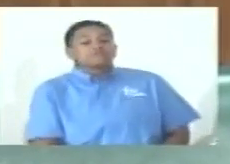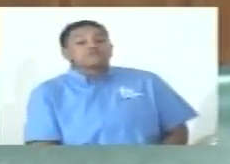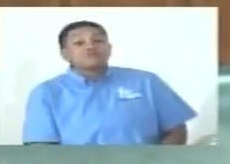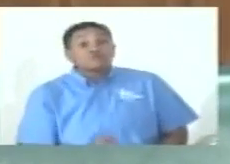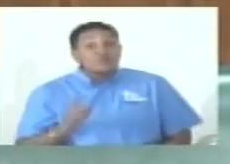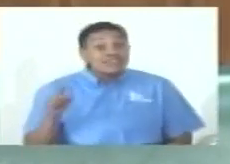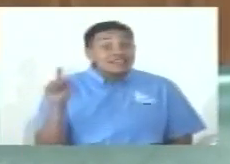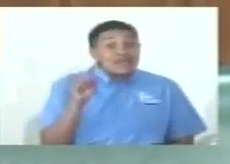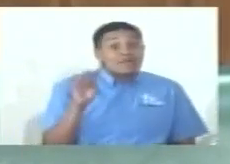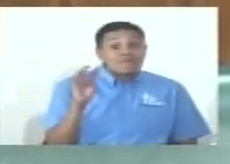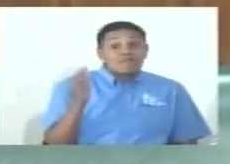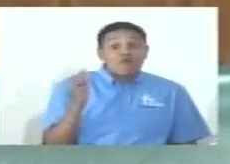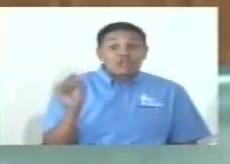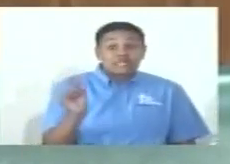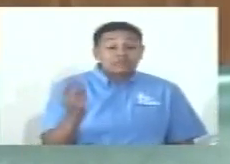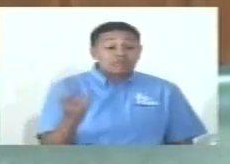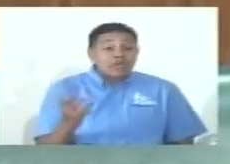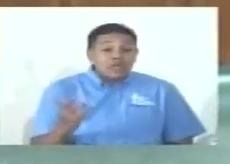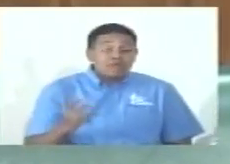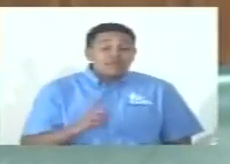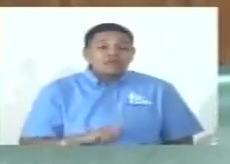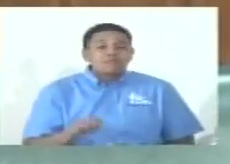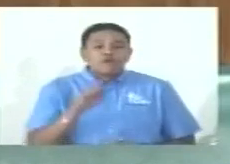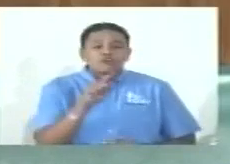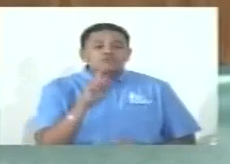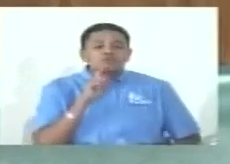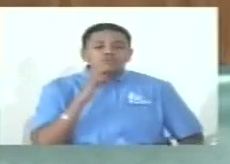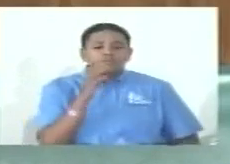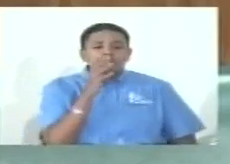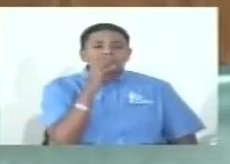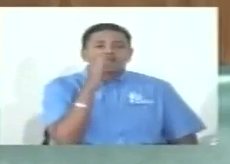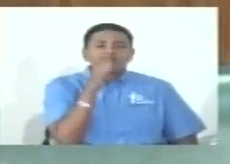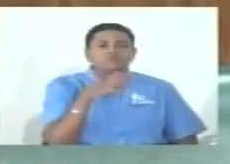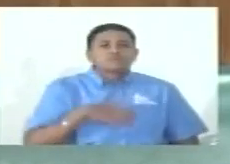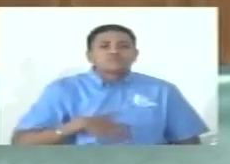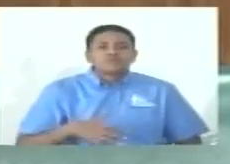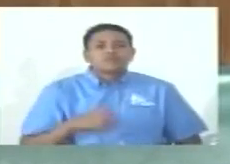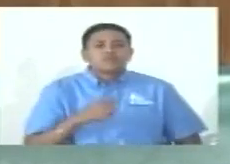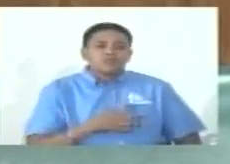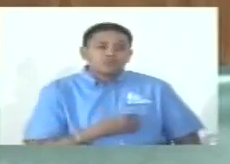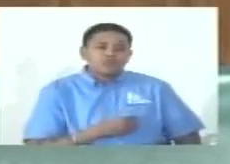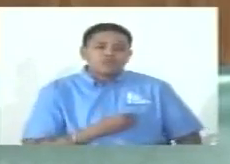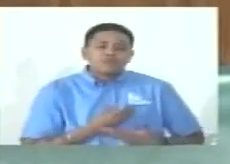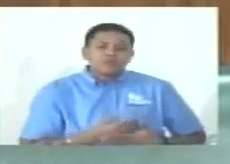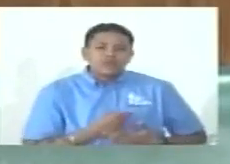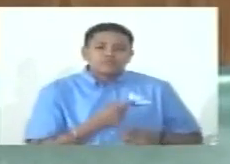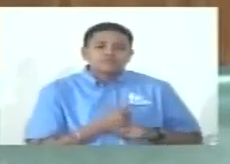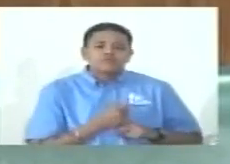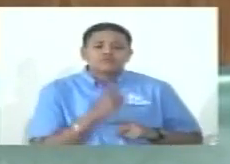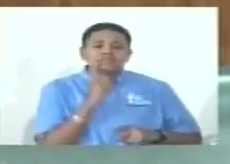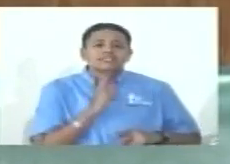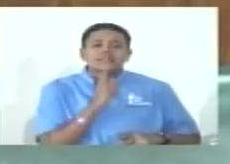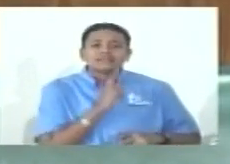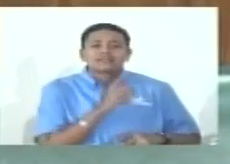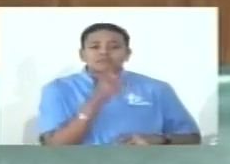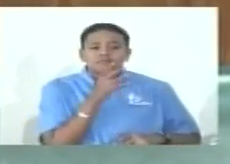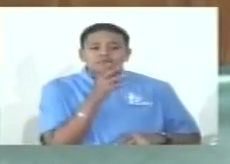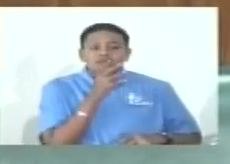small. But to the lactating mother, to the single mother out